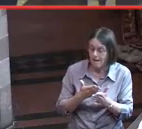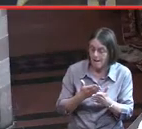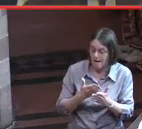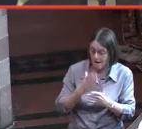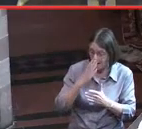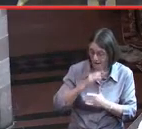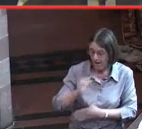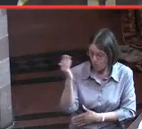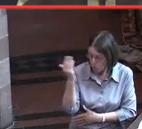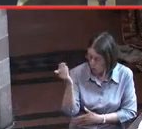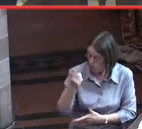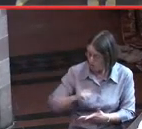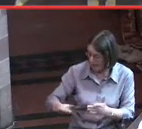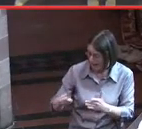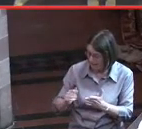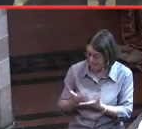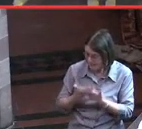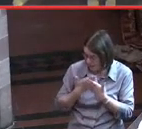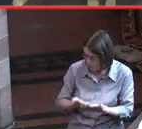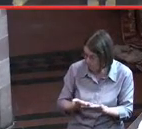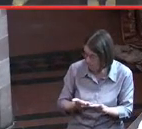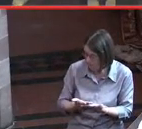the universal church?